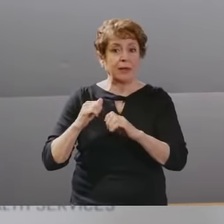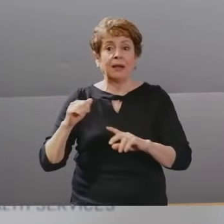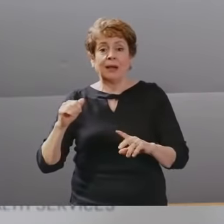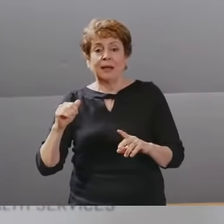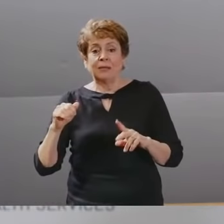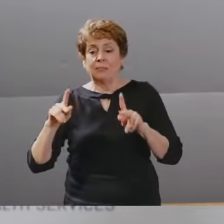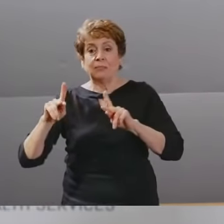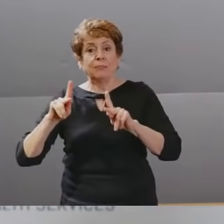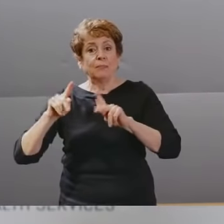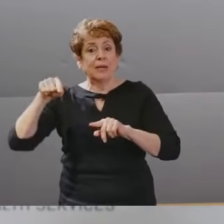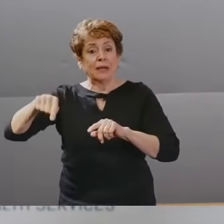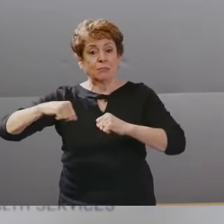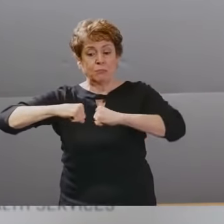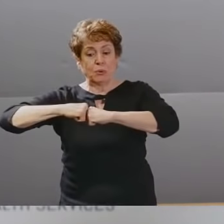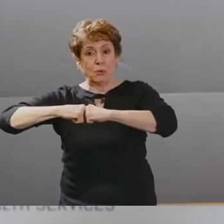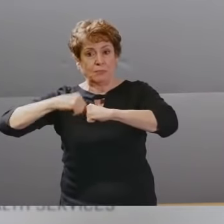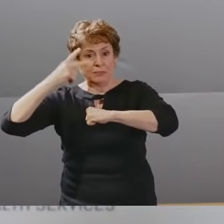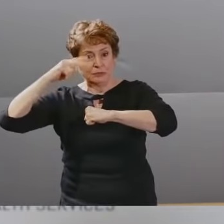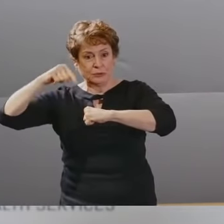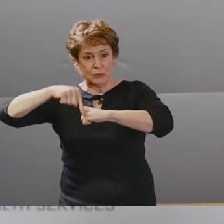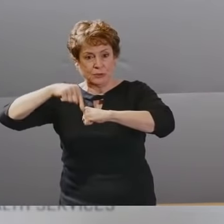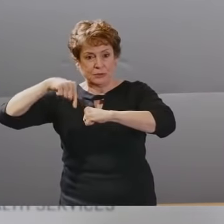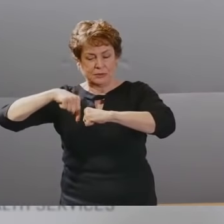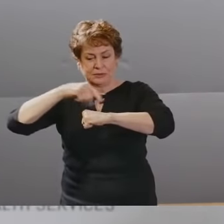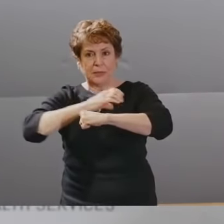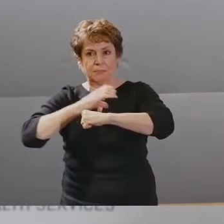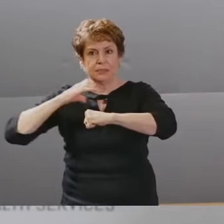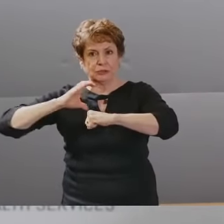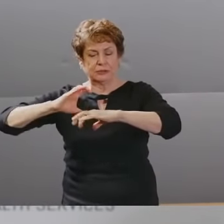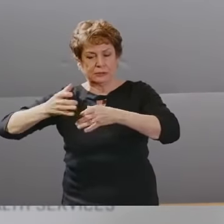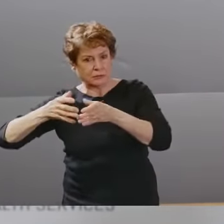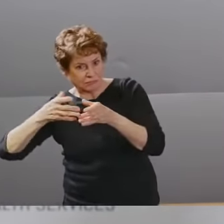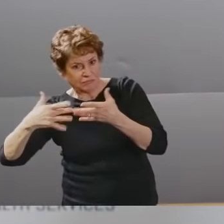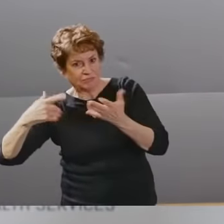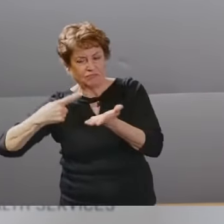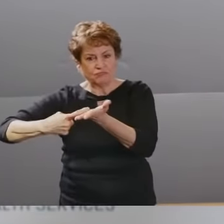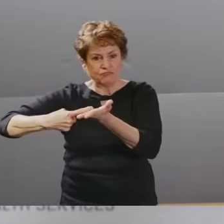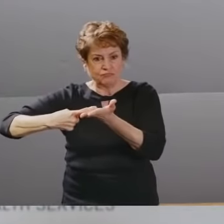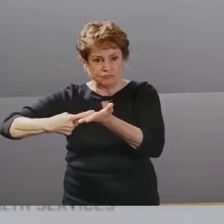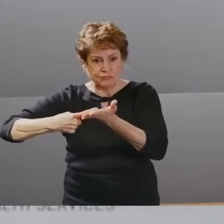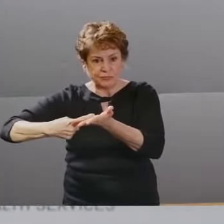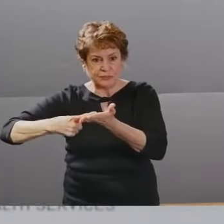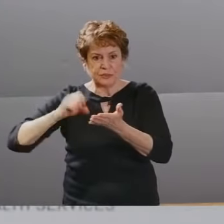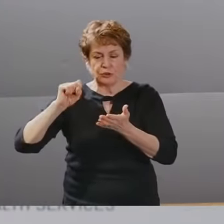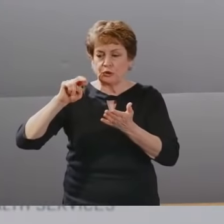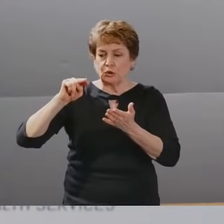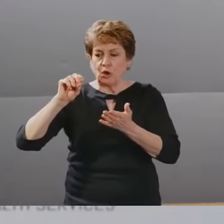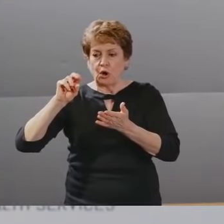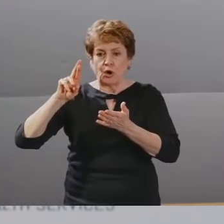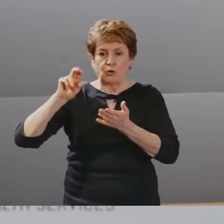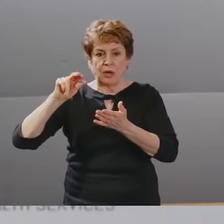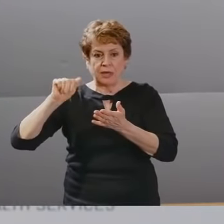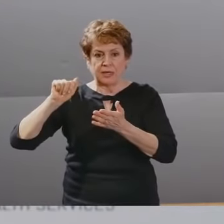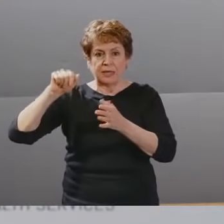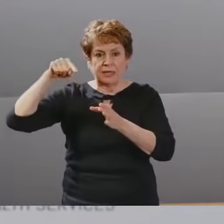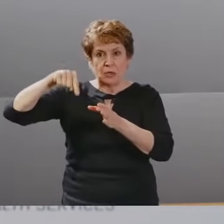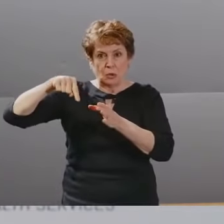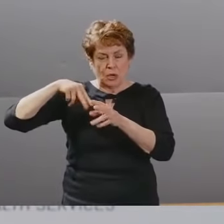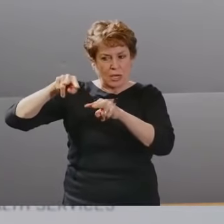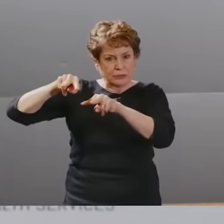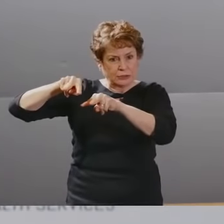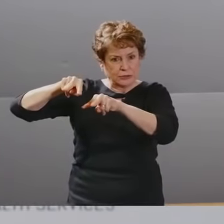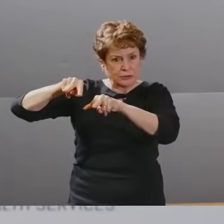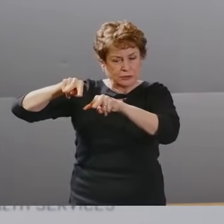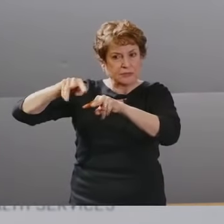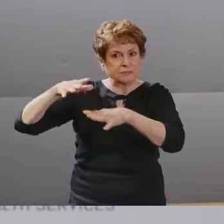Arizona-Mexico Commission in Sonora. We're aware of some of the real challenges that you've had in